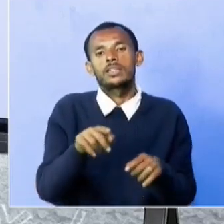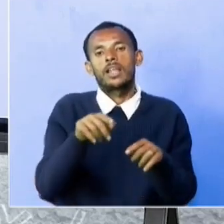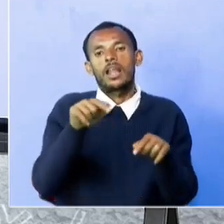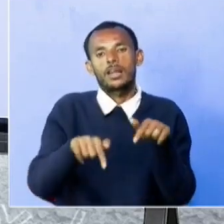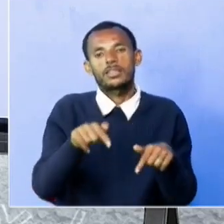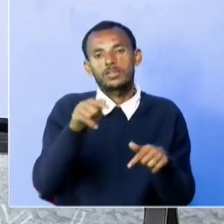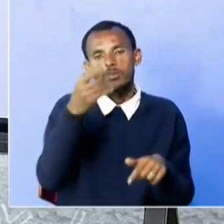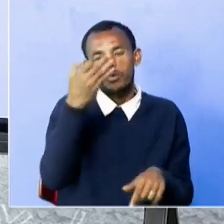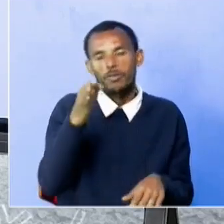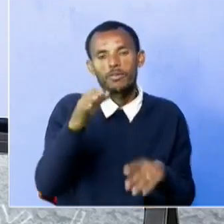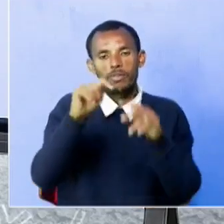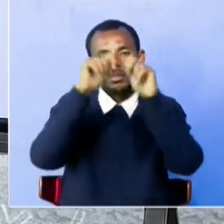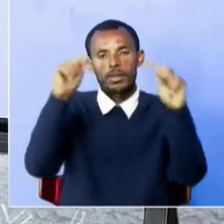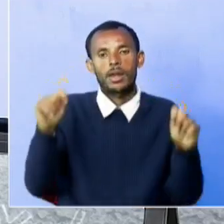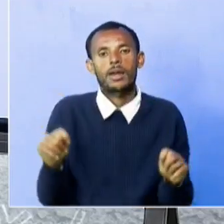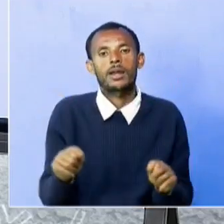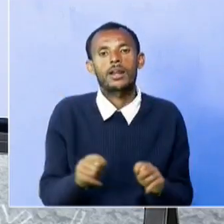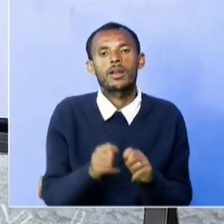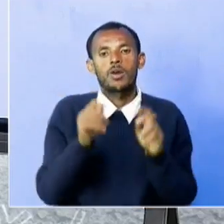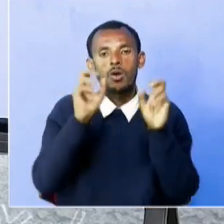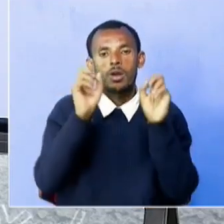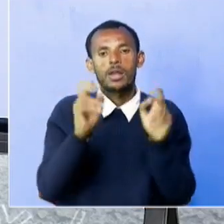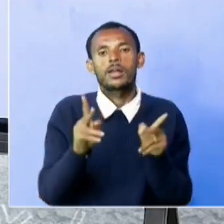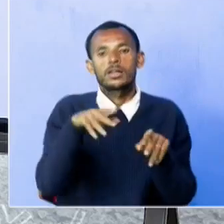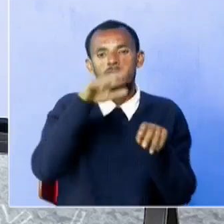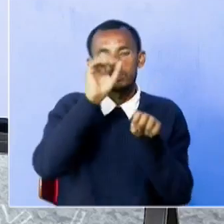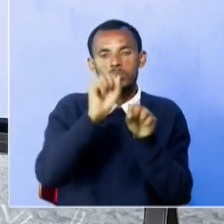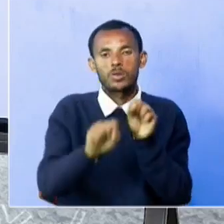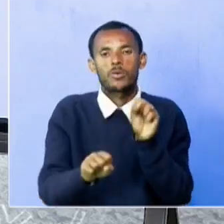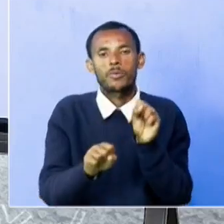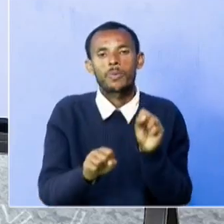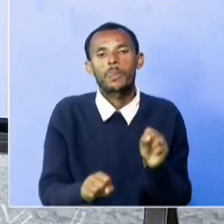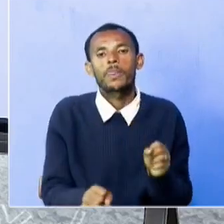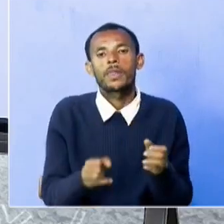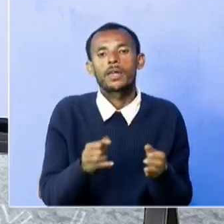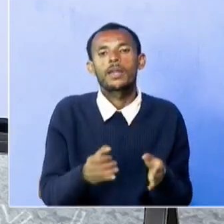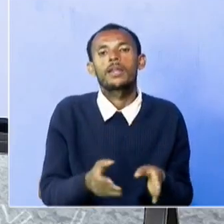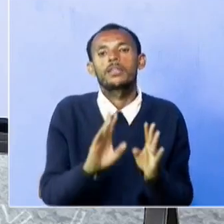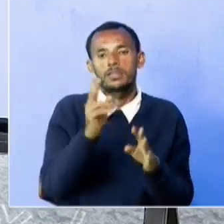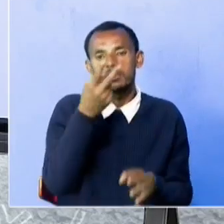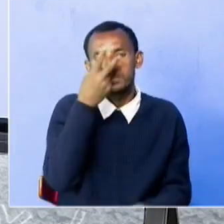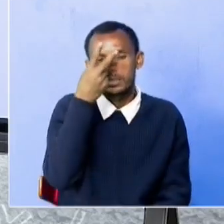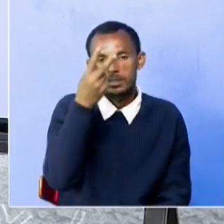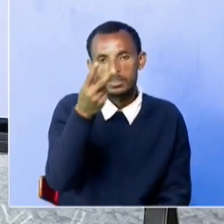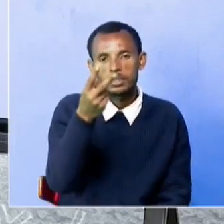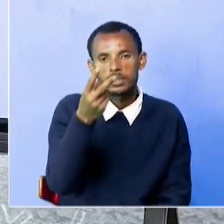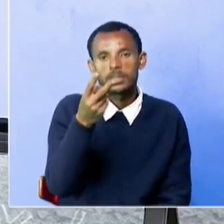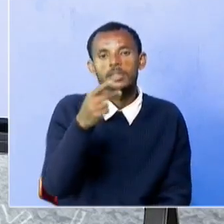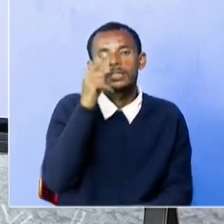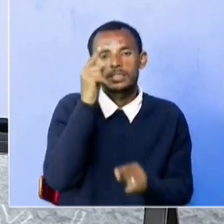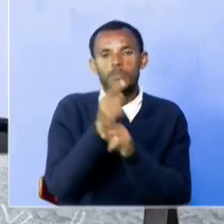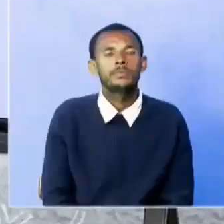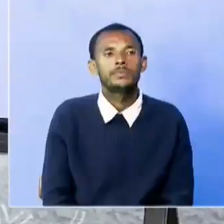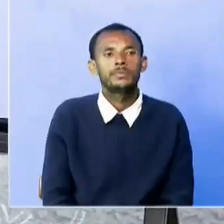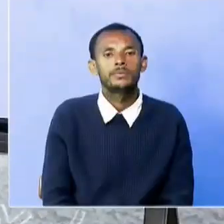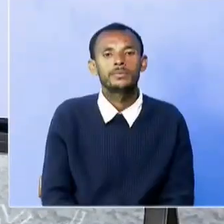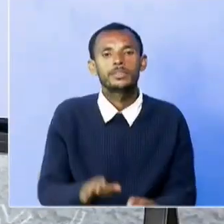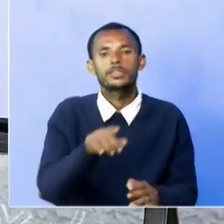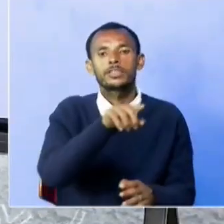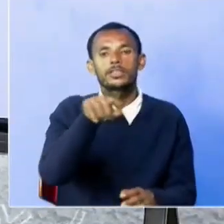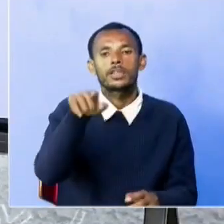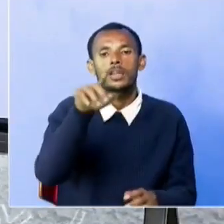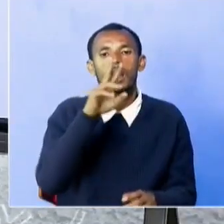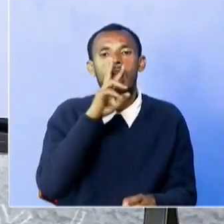of the triangle. Okay, so let's see the proof of this theorem. There